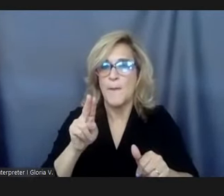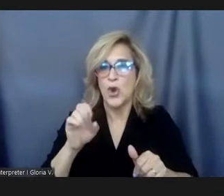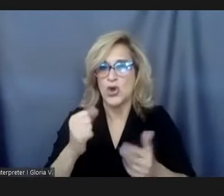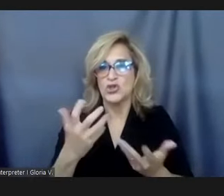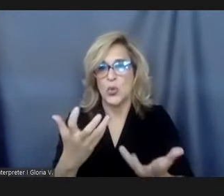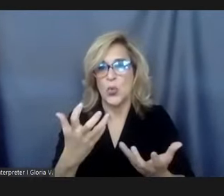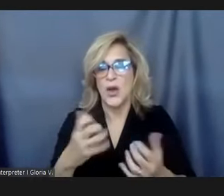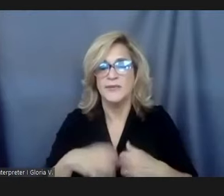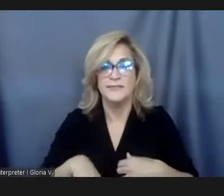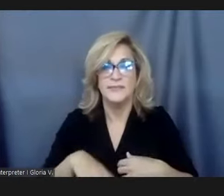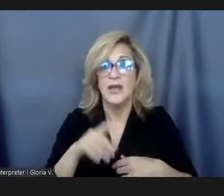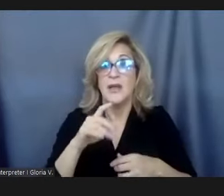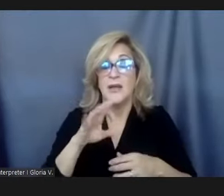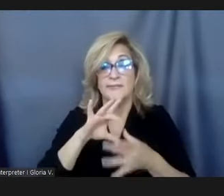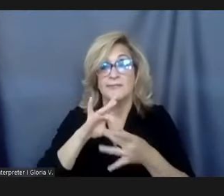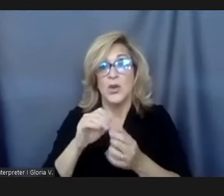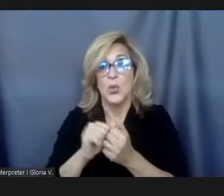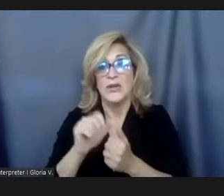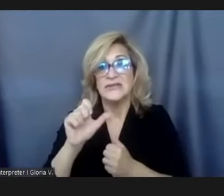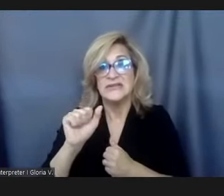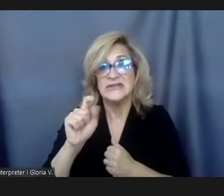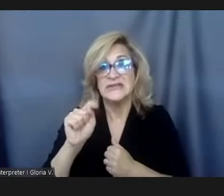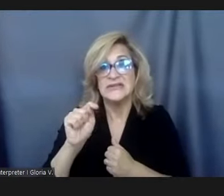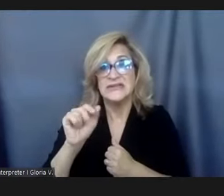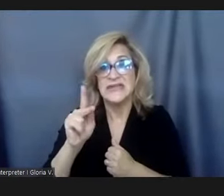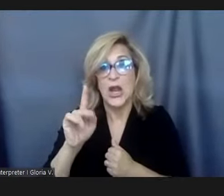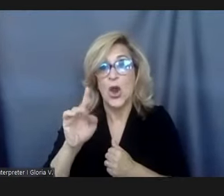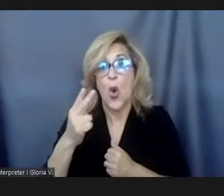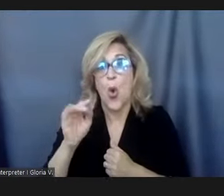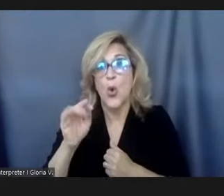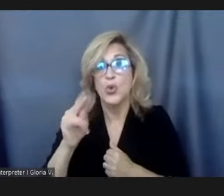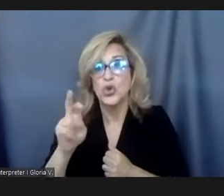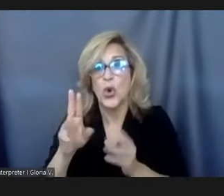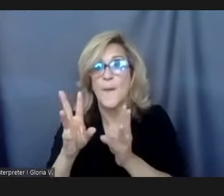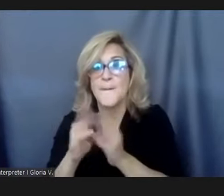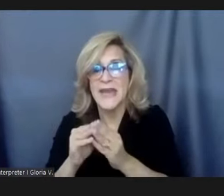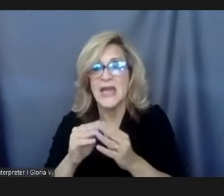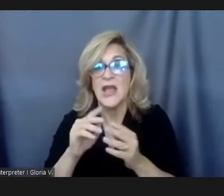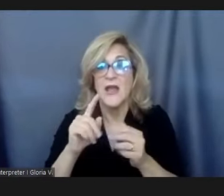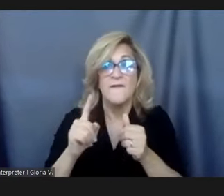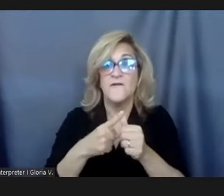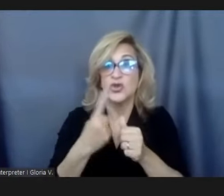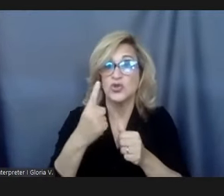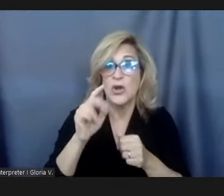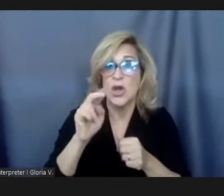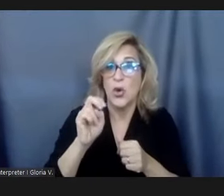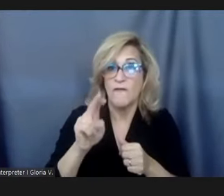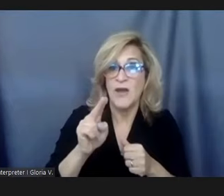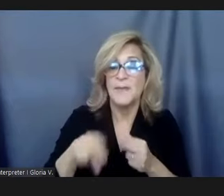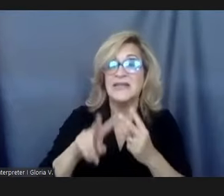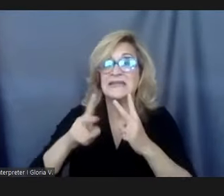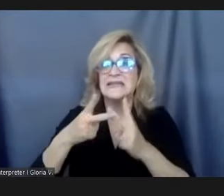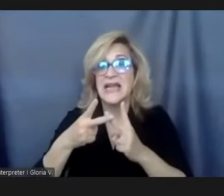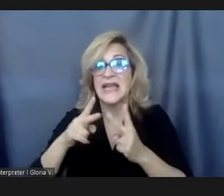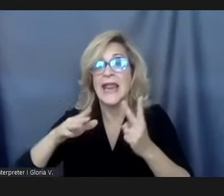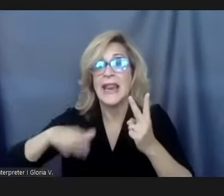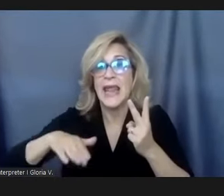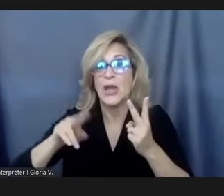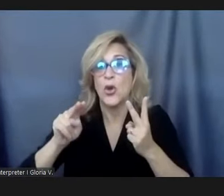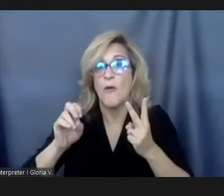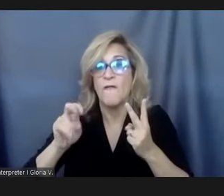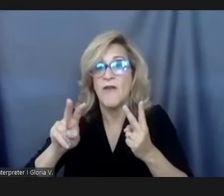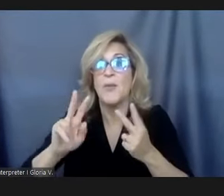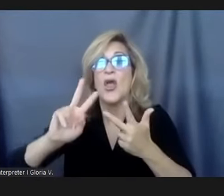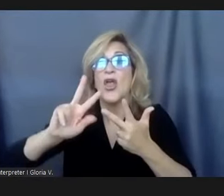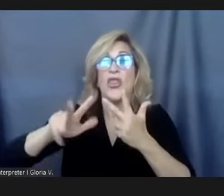our stakeholder working group meetings, we expect the first one in early November, the second one in late November, and then we expect a third one